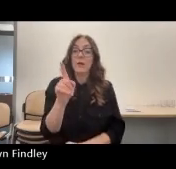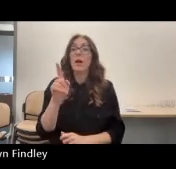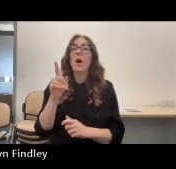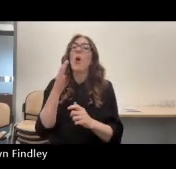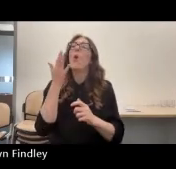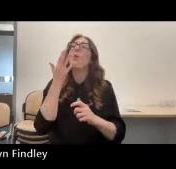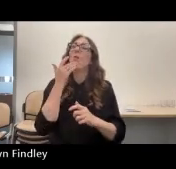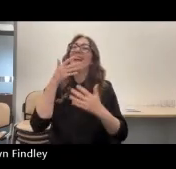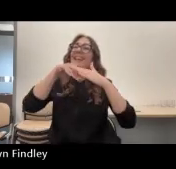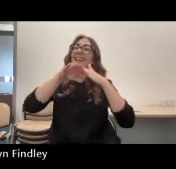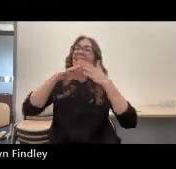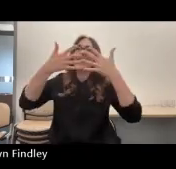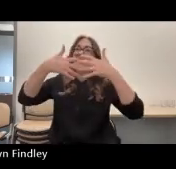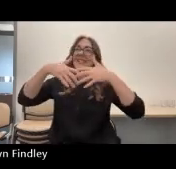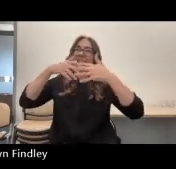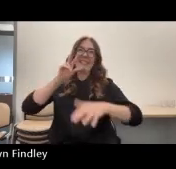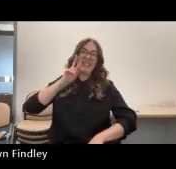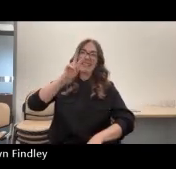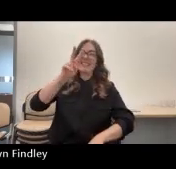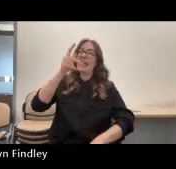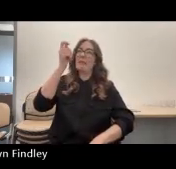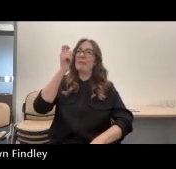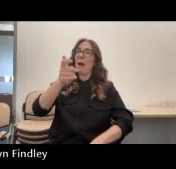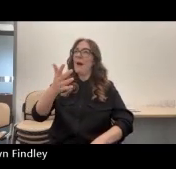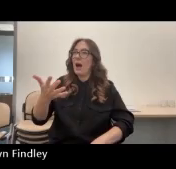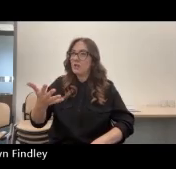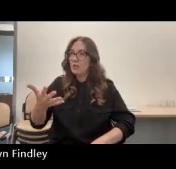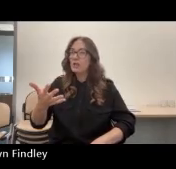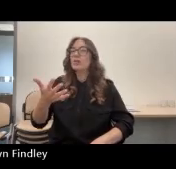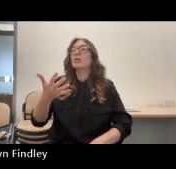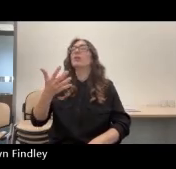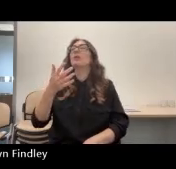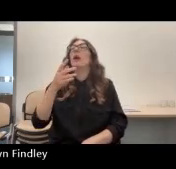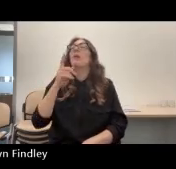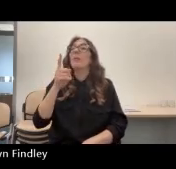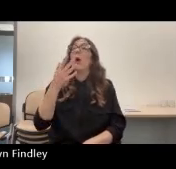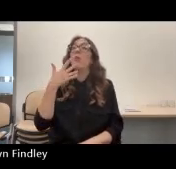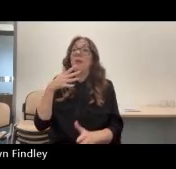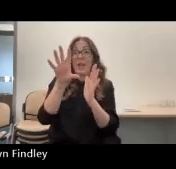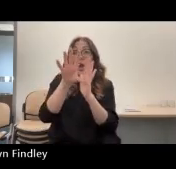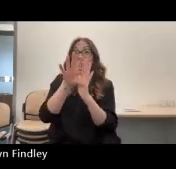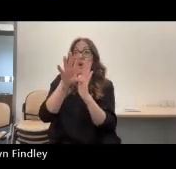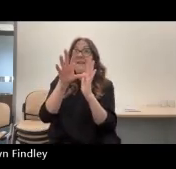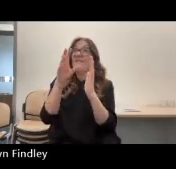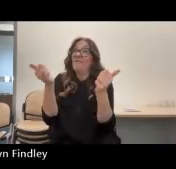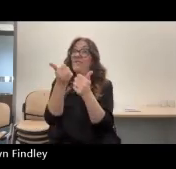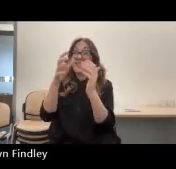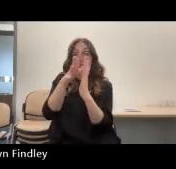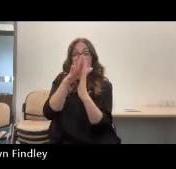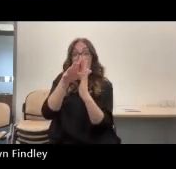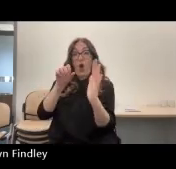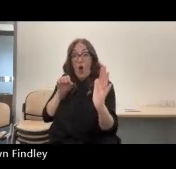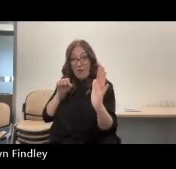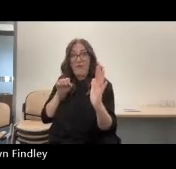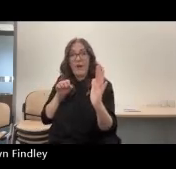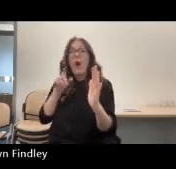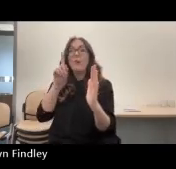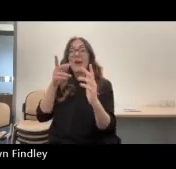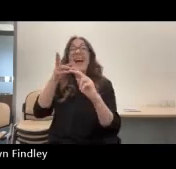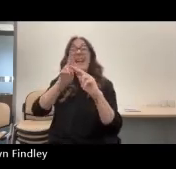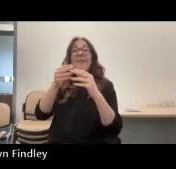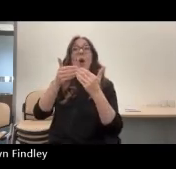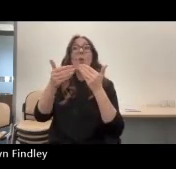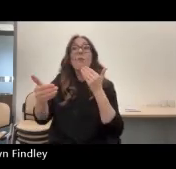itself. Just a warning, the brighter the screen, the less likely your battery is to last the whole